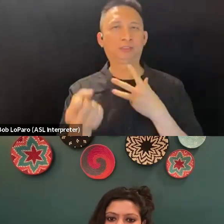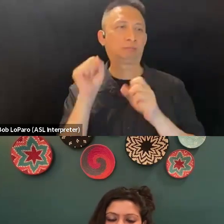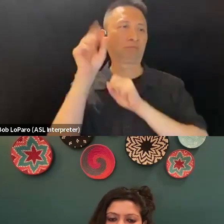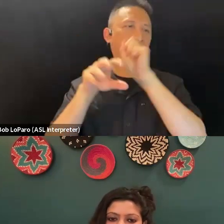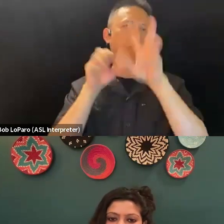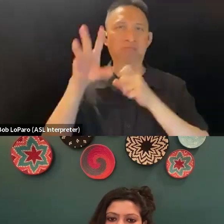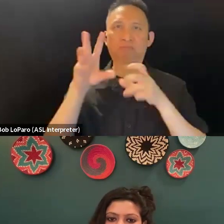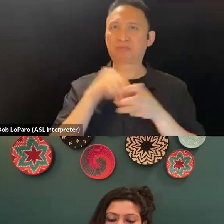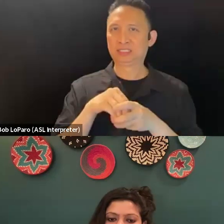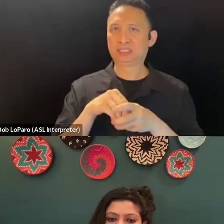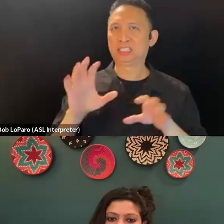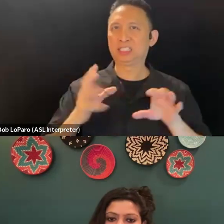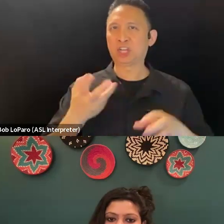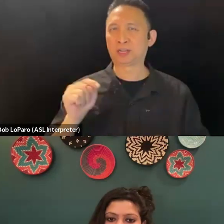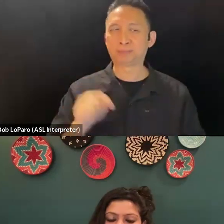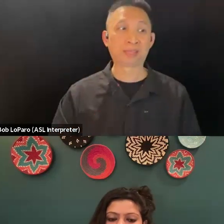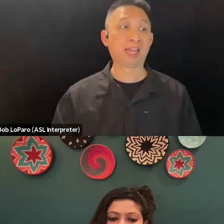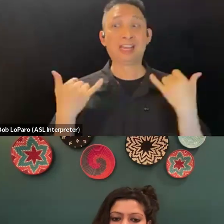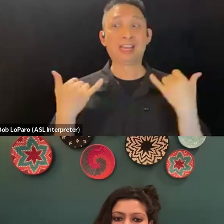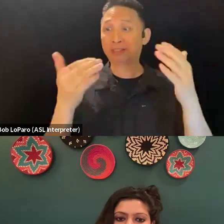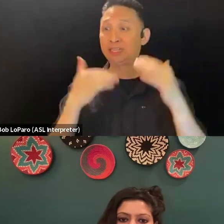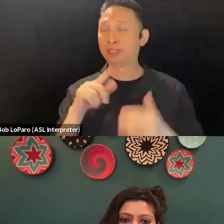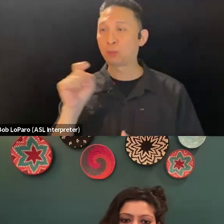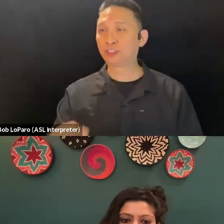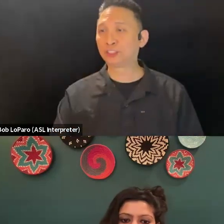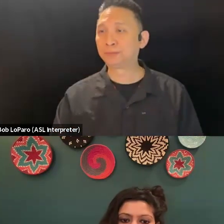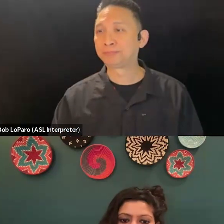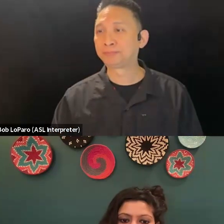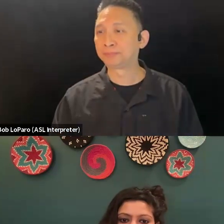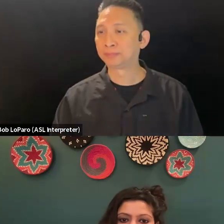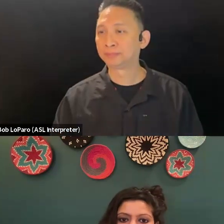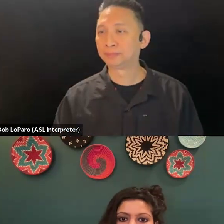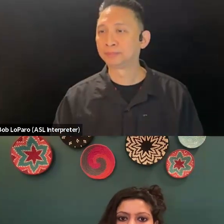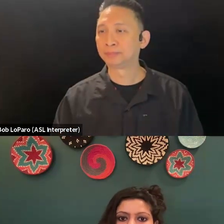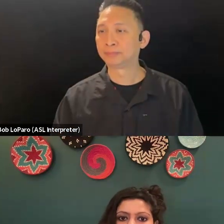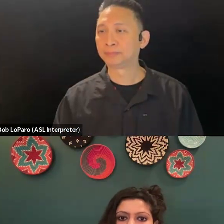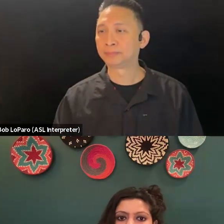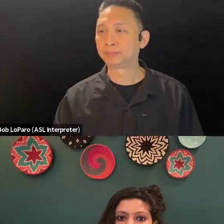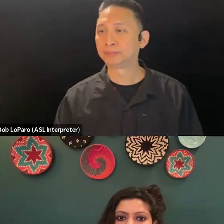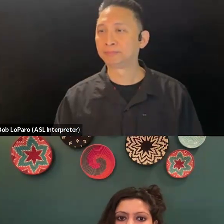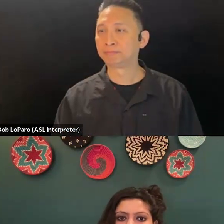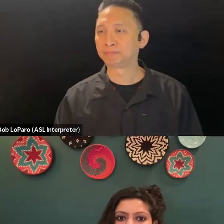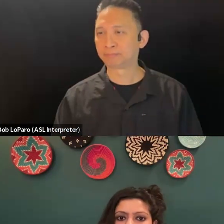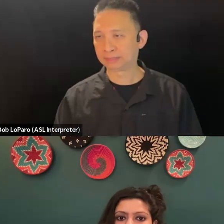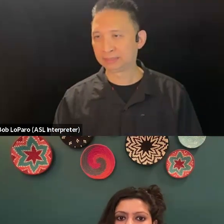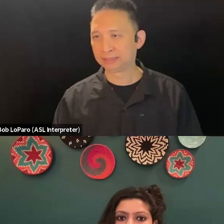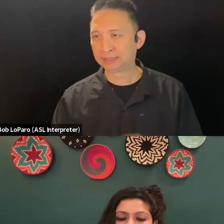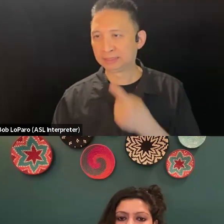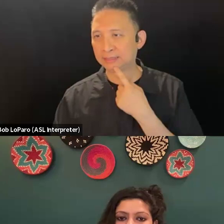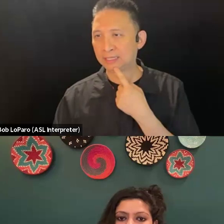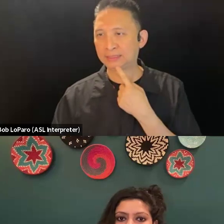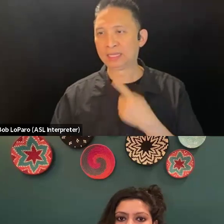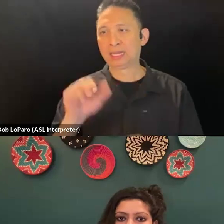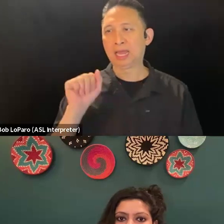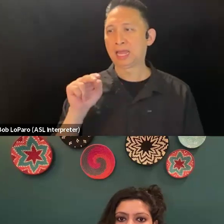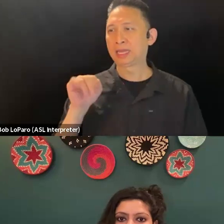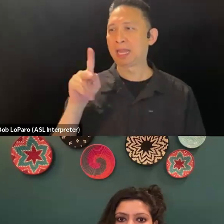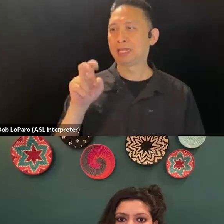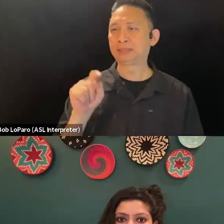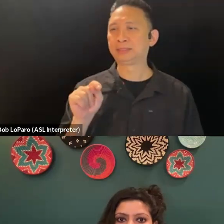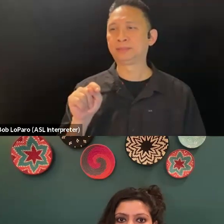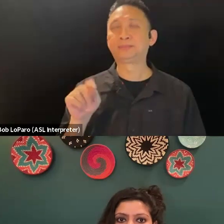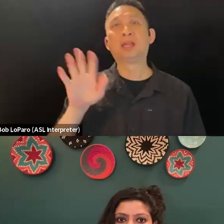Should I quickly, because I think I spoke some of those points. Well, firstly, the thing is that it's not, the point is to not